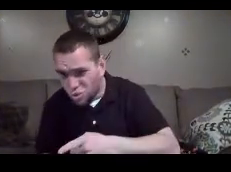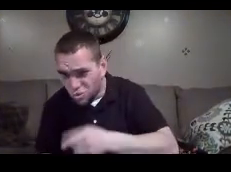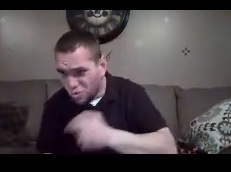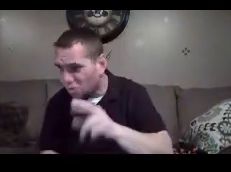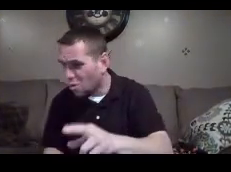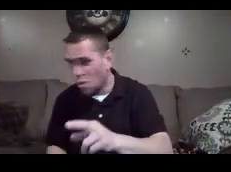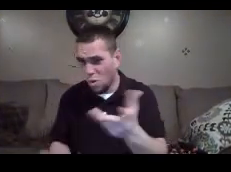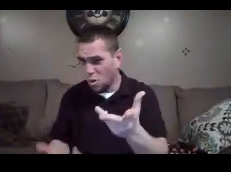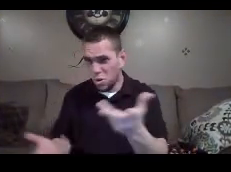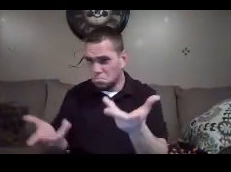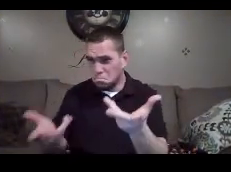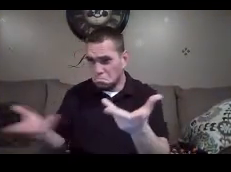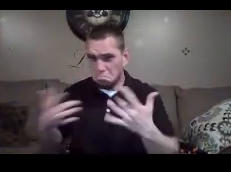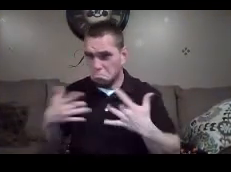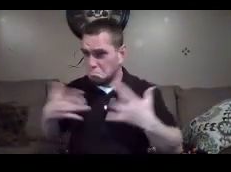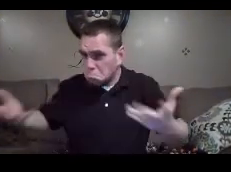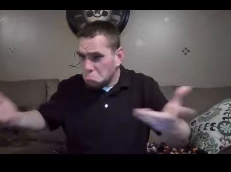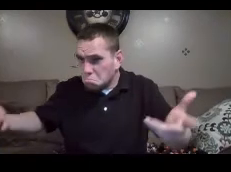information regarding this?